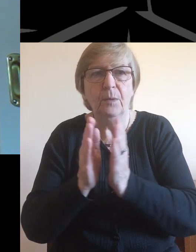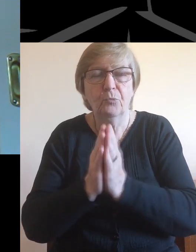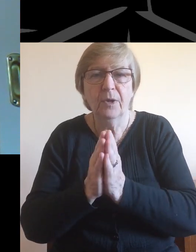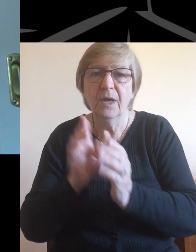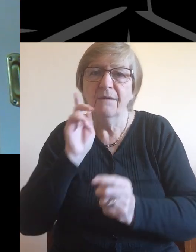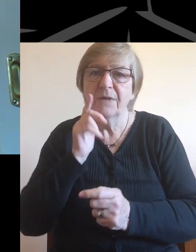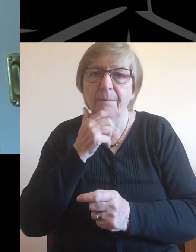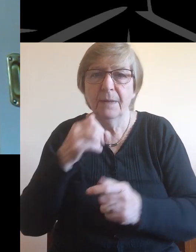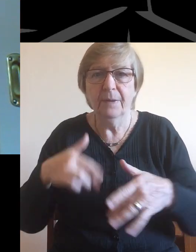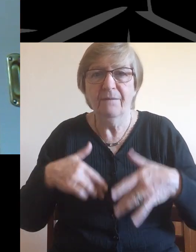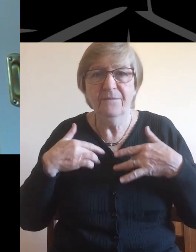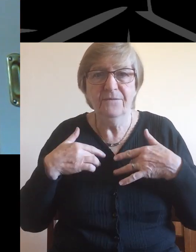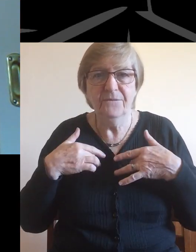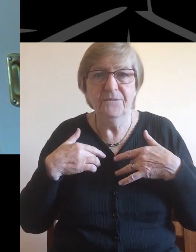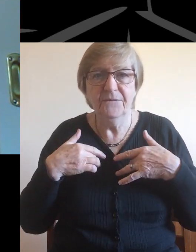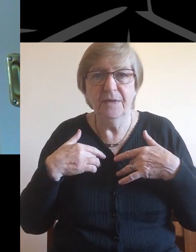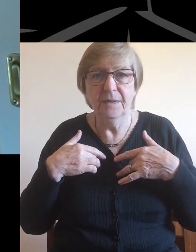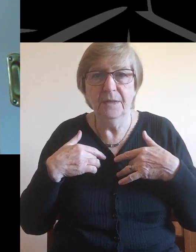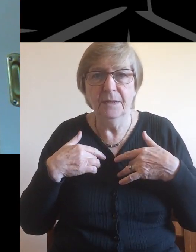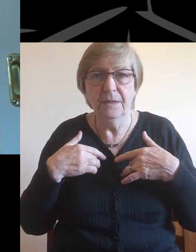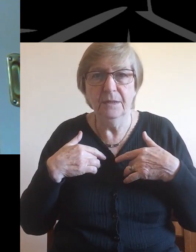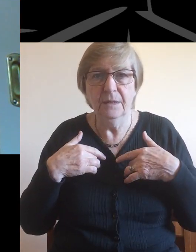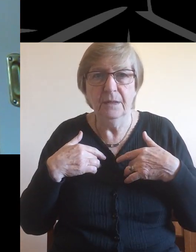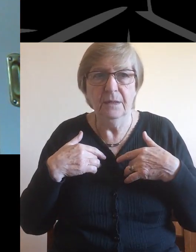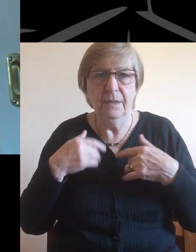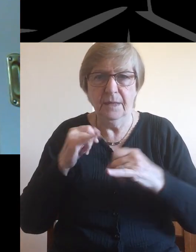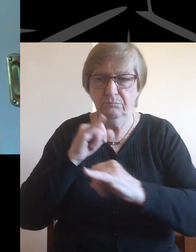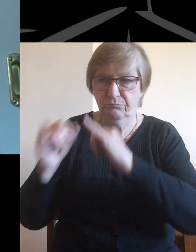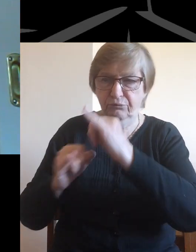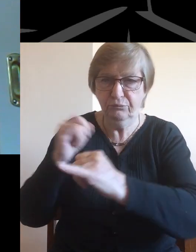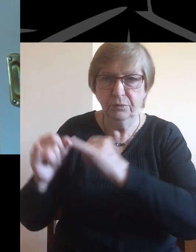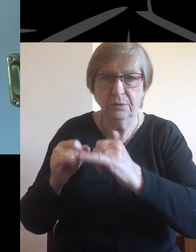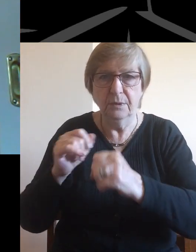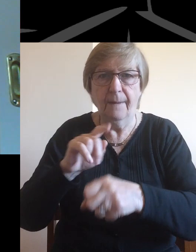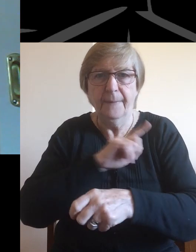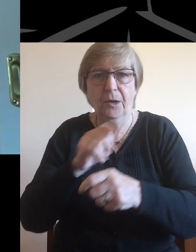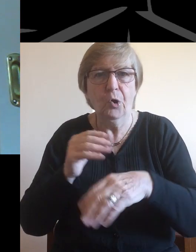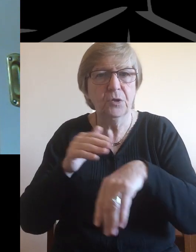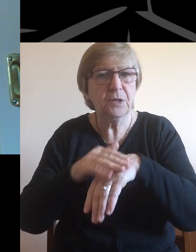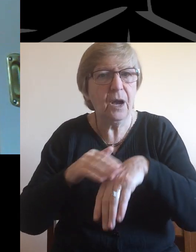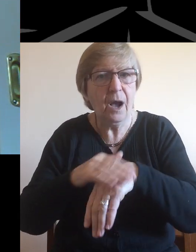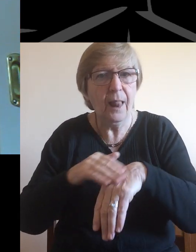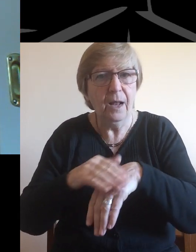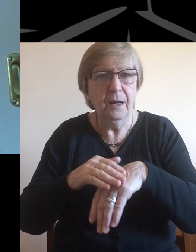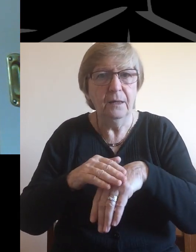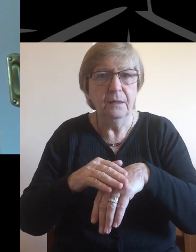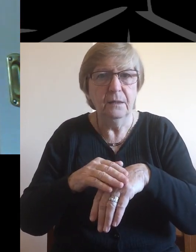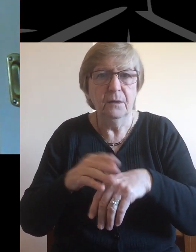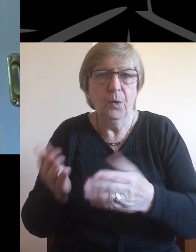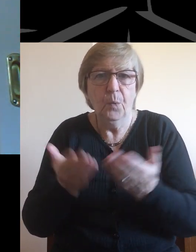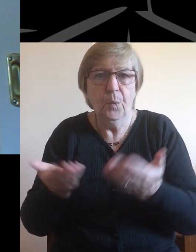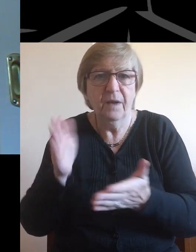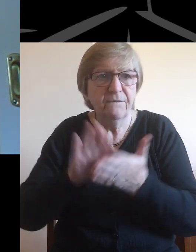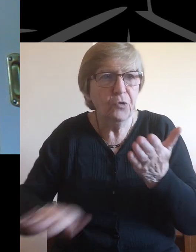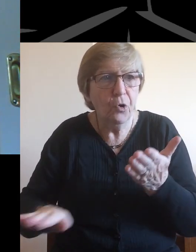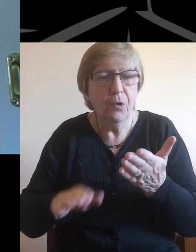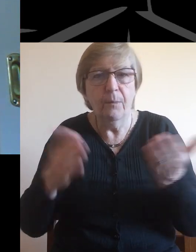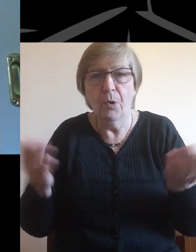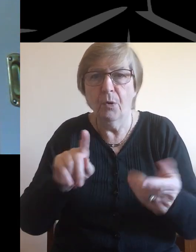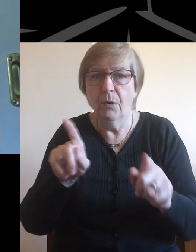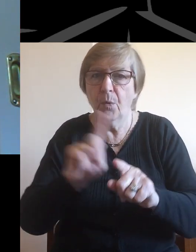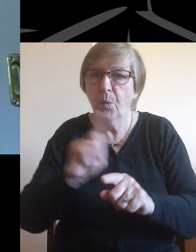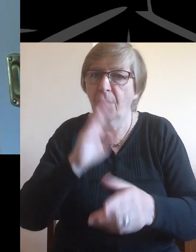We pray for those who feel they are unjustly treated because of their colour, nationality, ethnic origins or